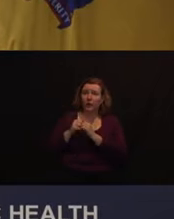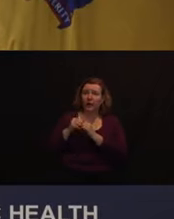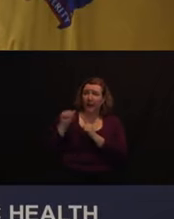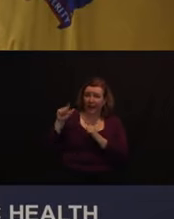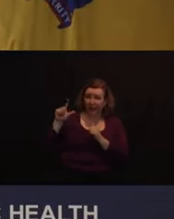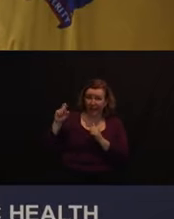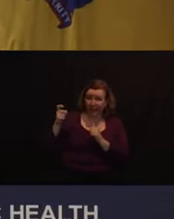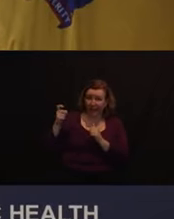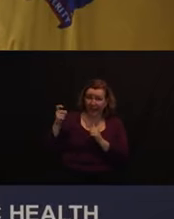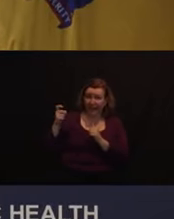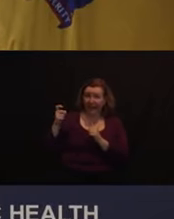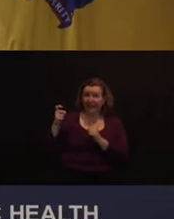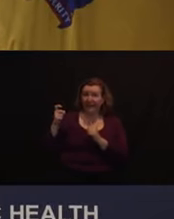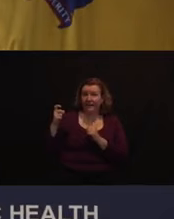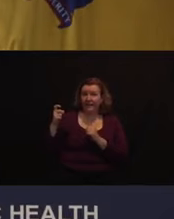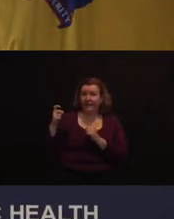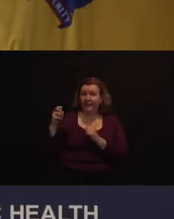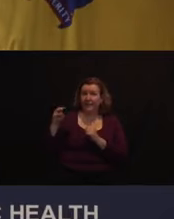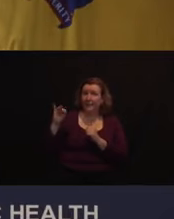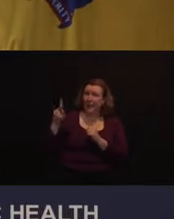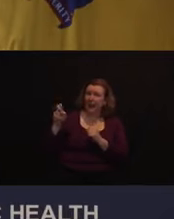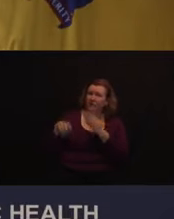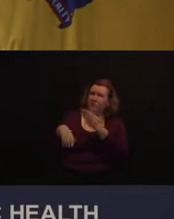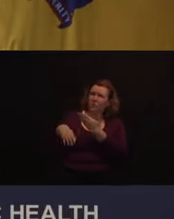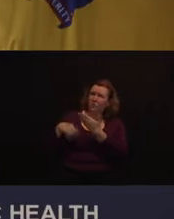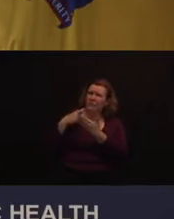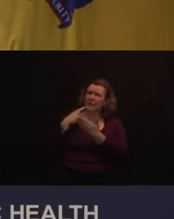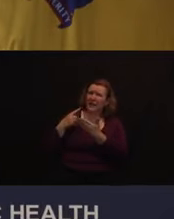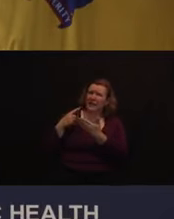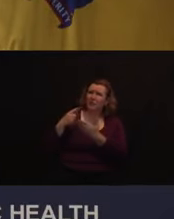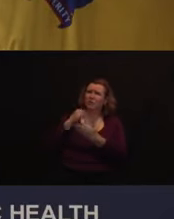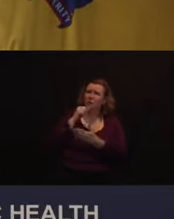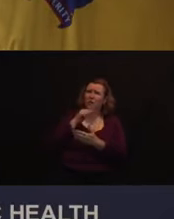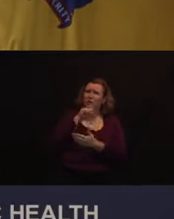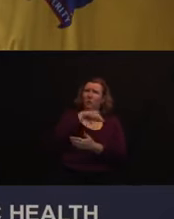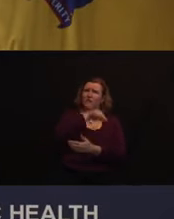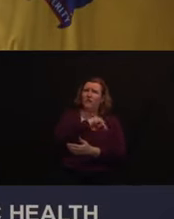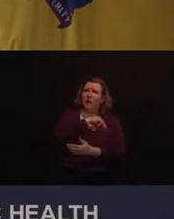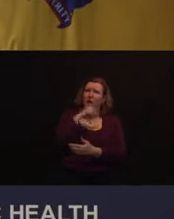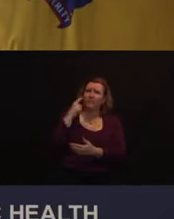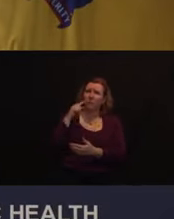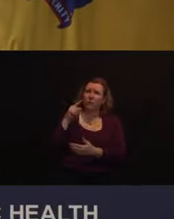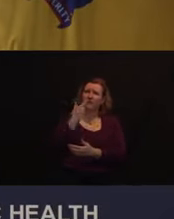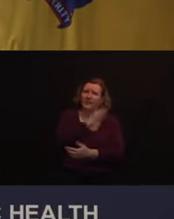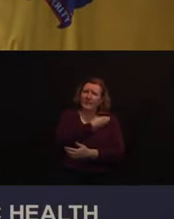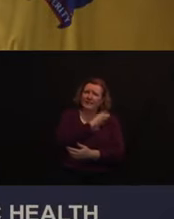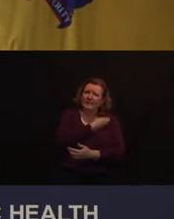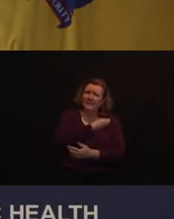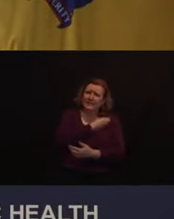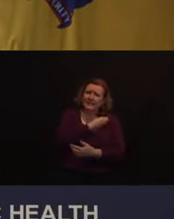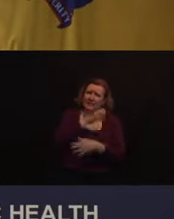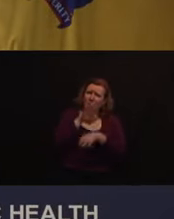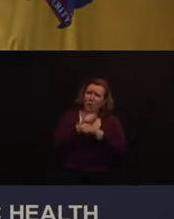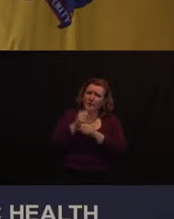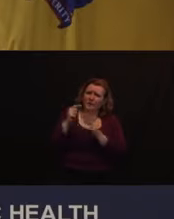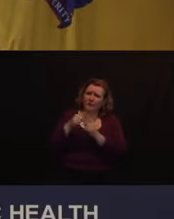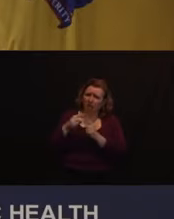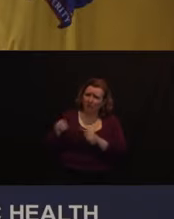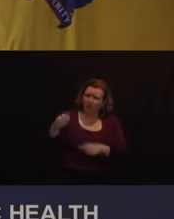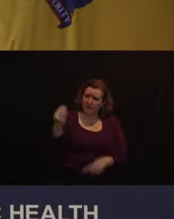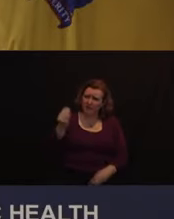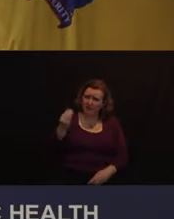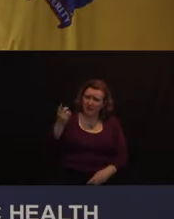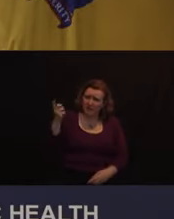Mike. You said that you wouldn't qualify for a vaccine appointment until Monday, and you just announced a new component to the